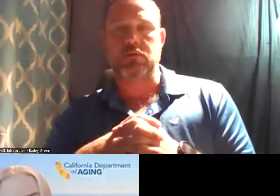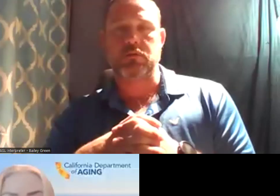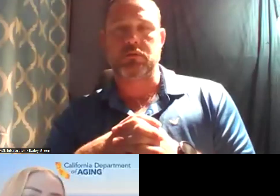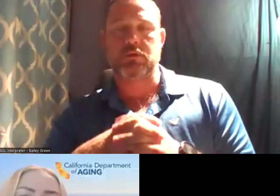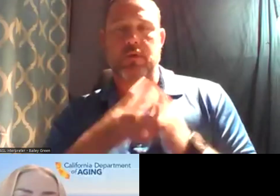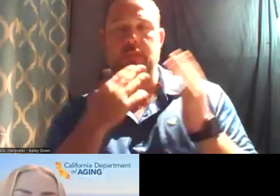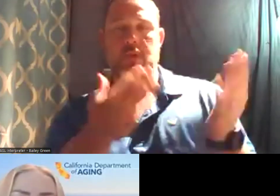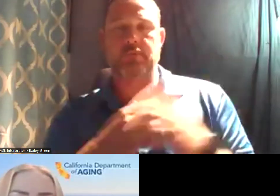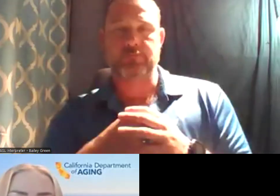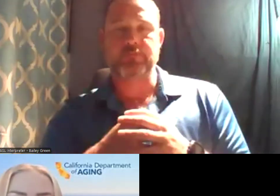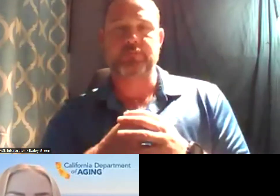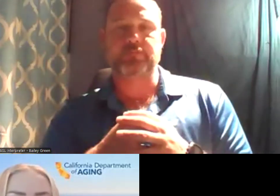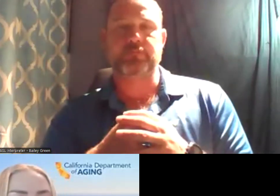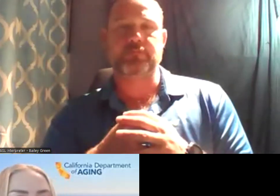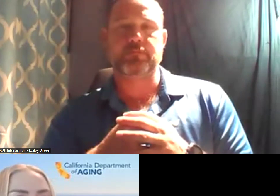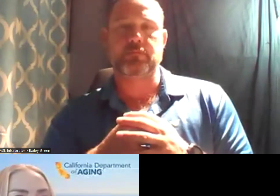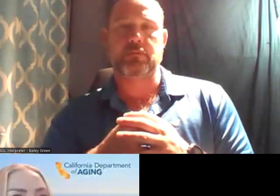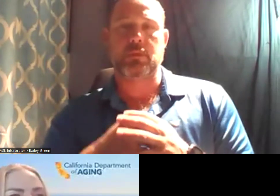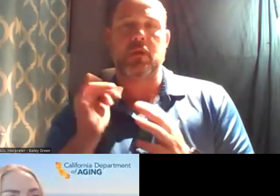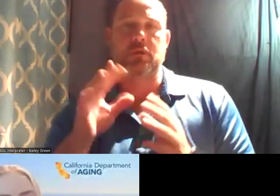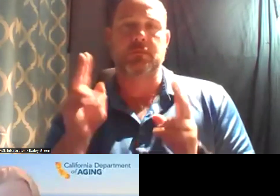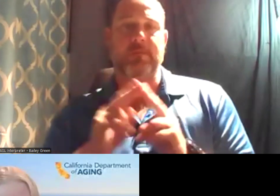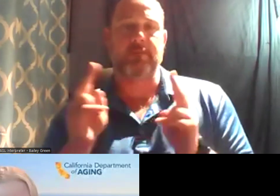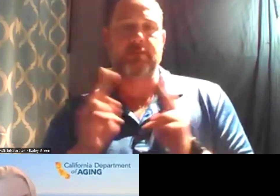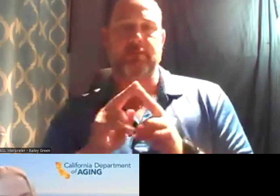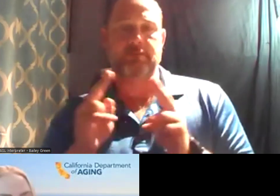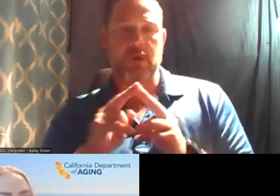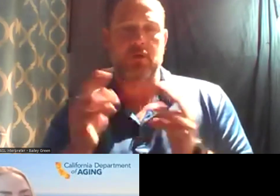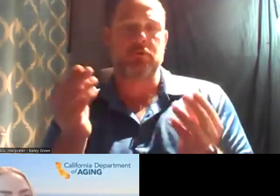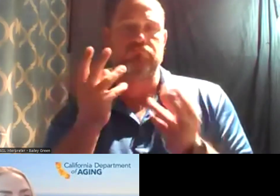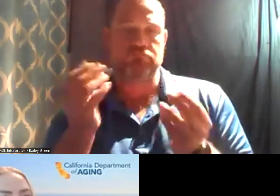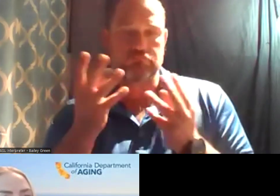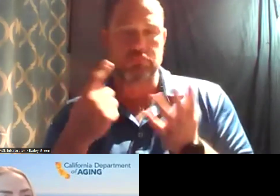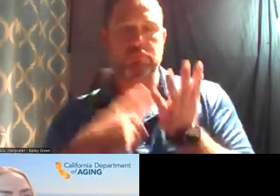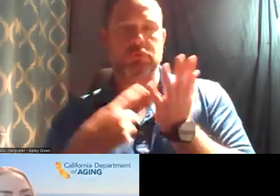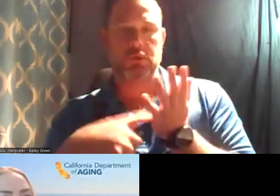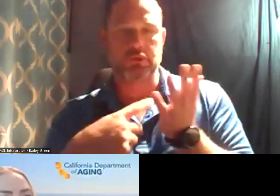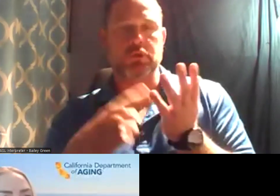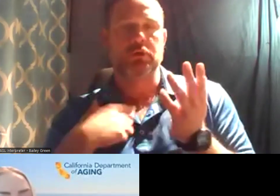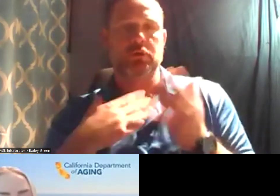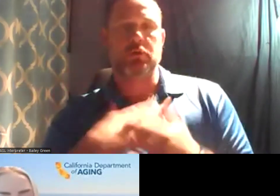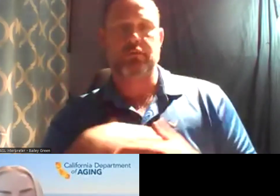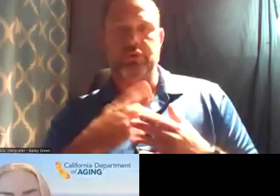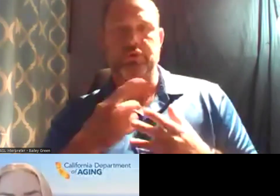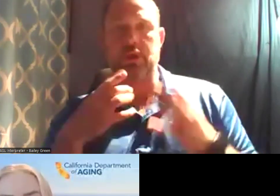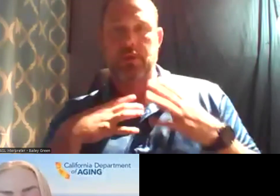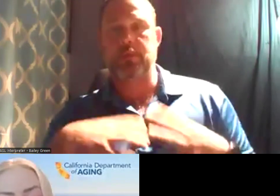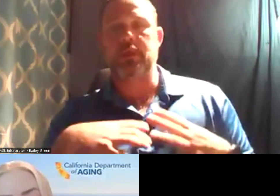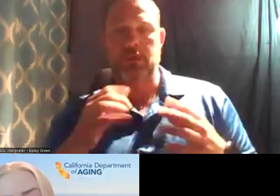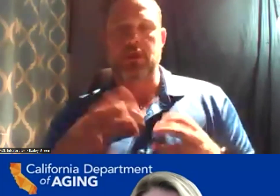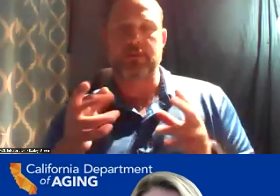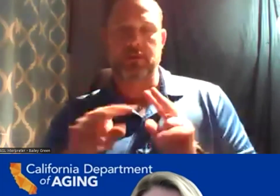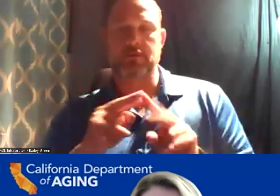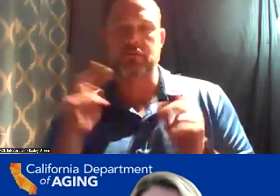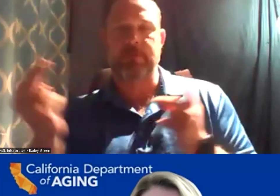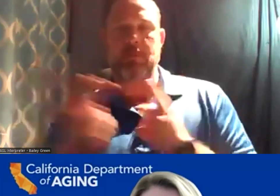you. Wonderful. Thank you. These have been extremely insightful discussion. Really appreciate this committee and these